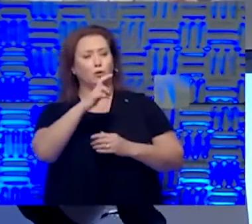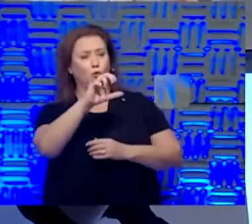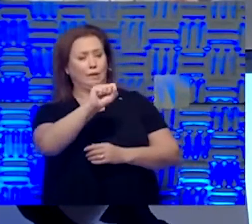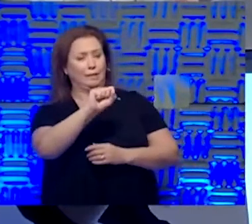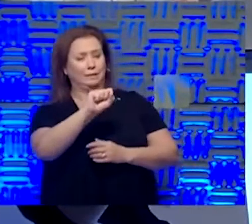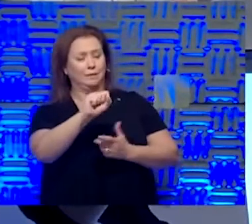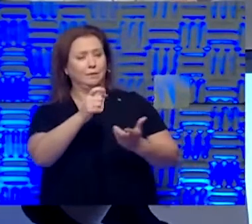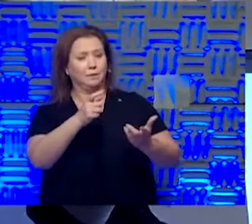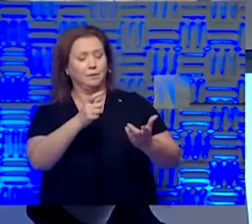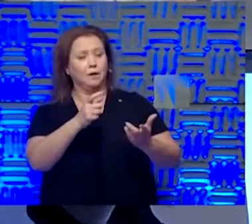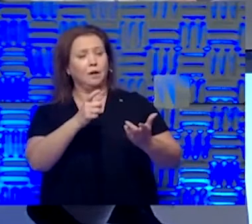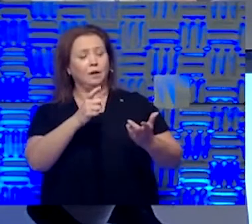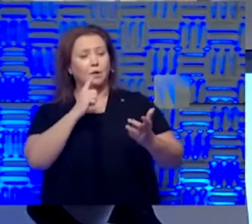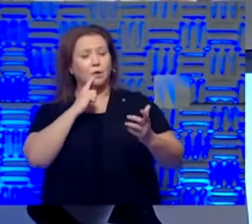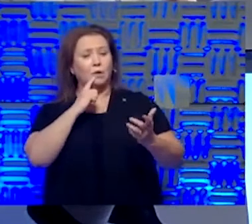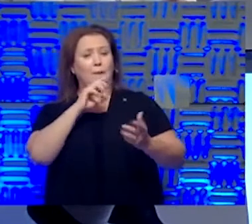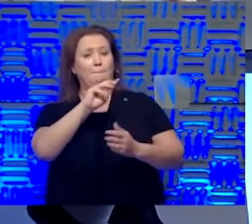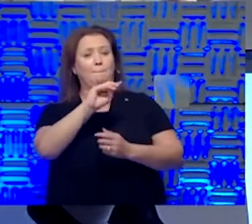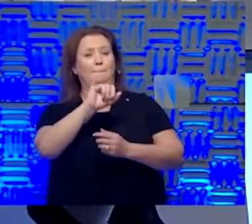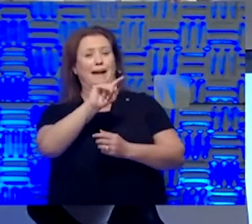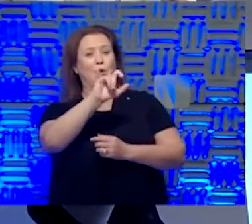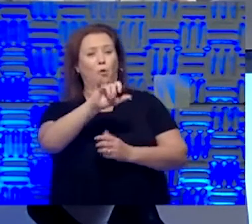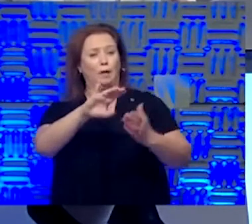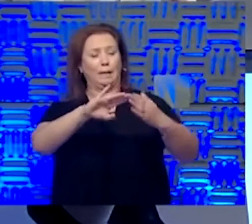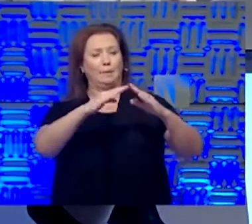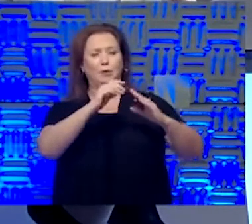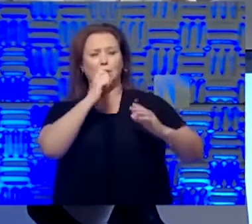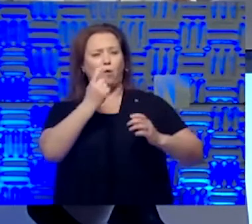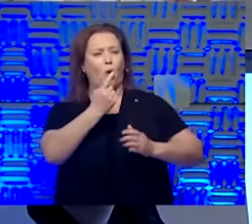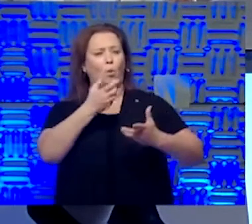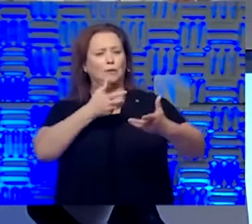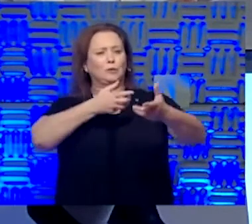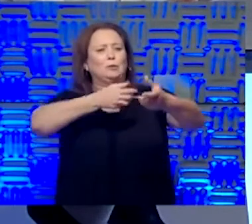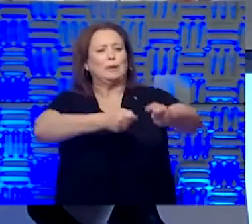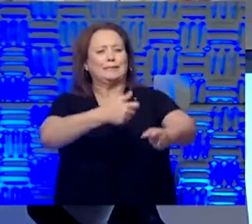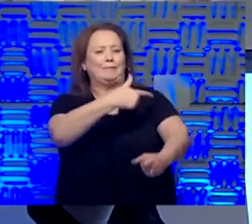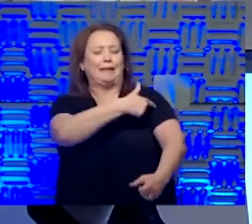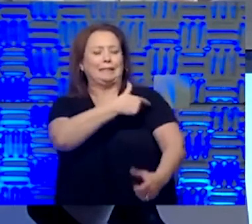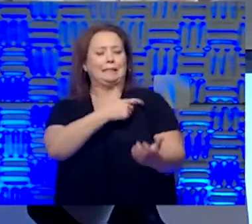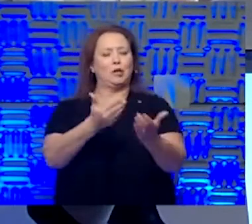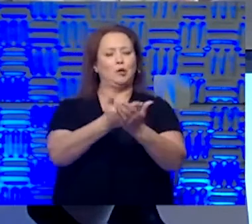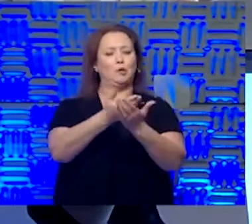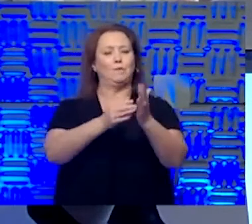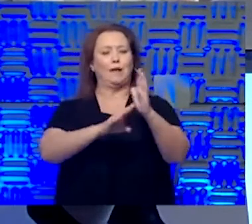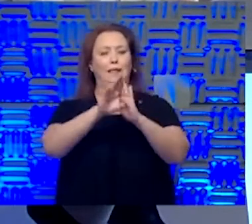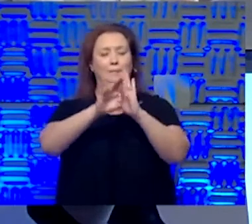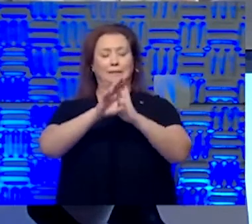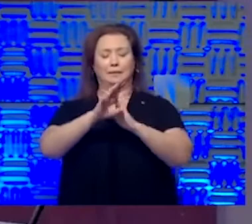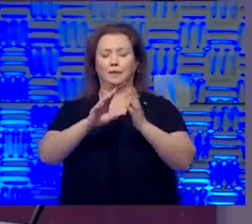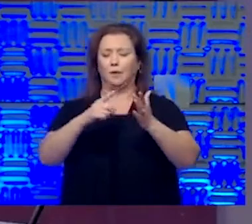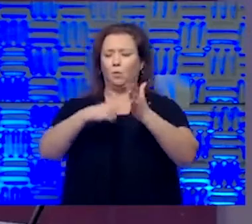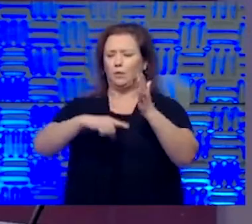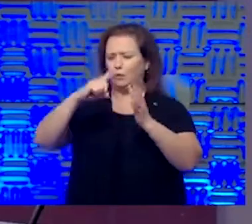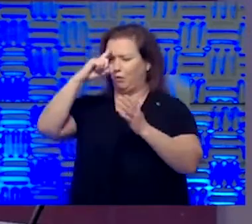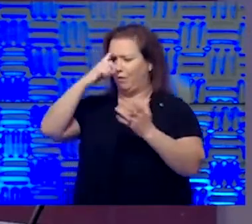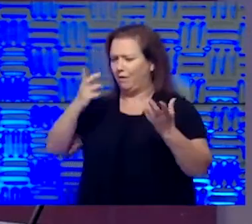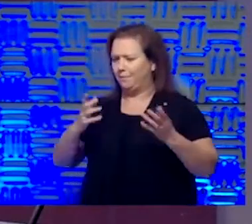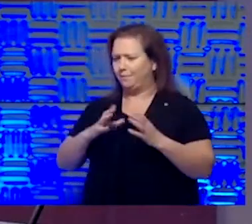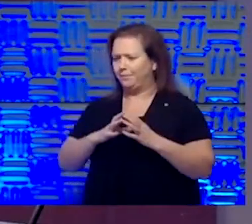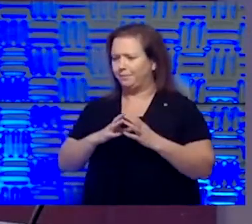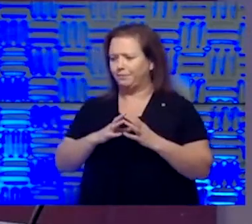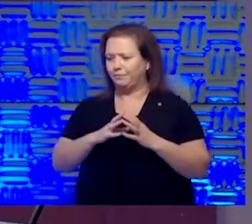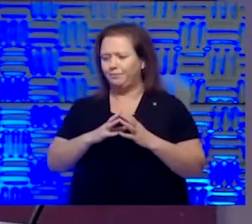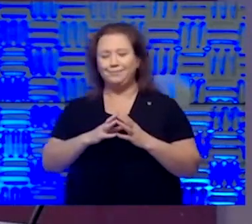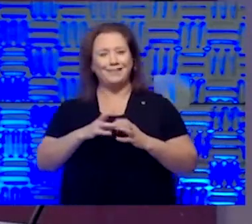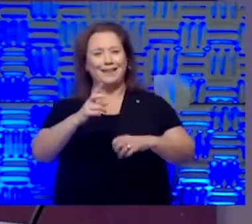to trust it. And sometimes minority communities don't always trust these kind of new developments. That is true. What do we think? That's